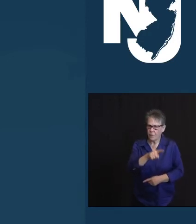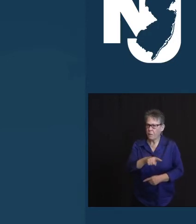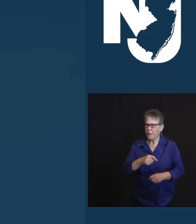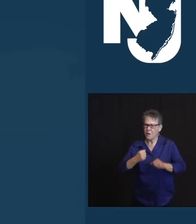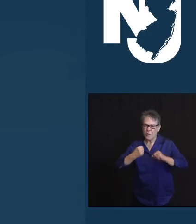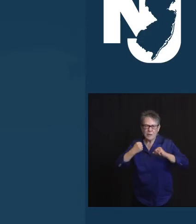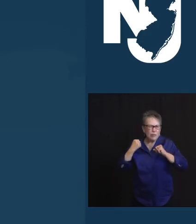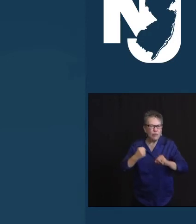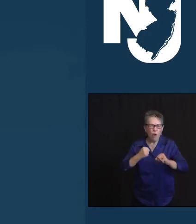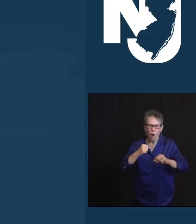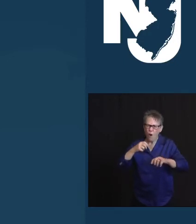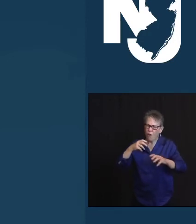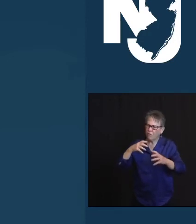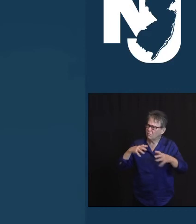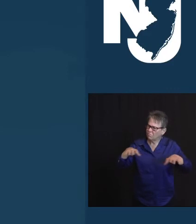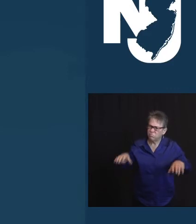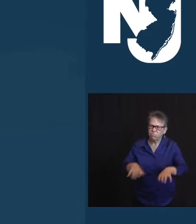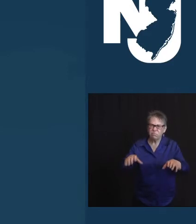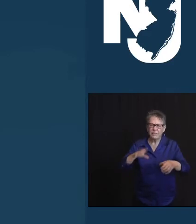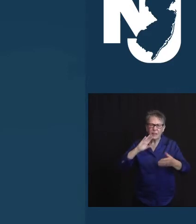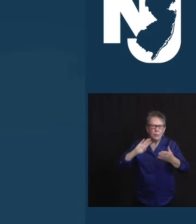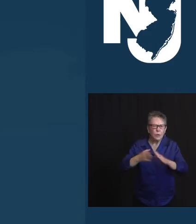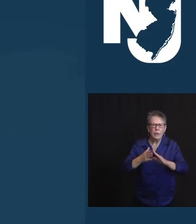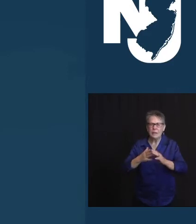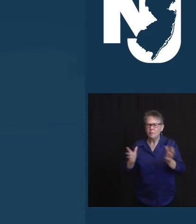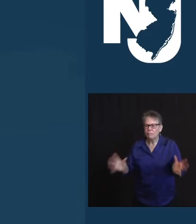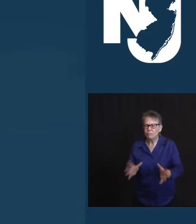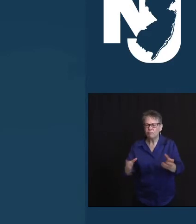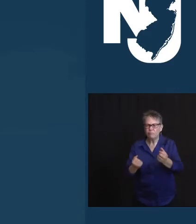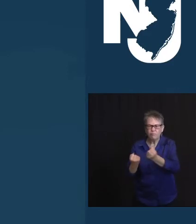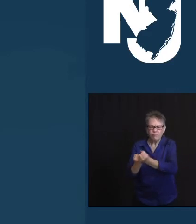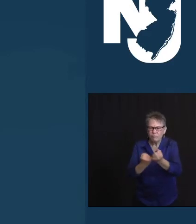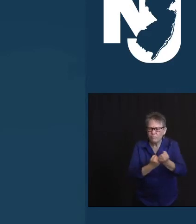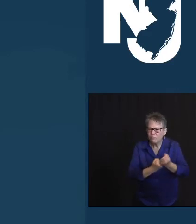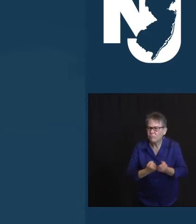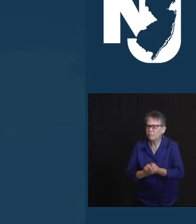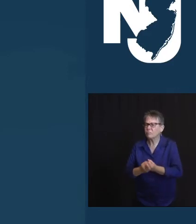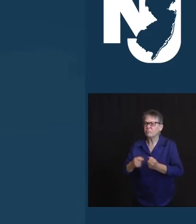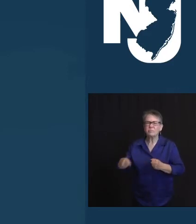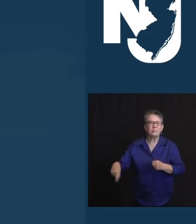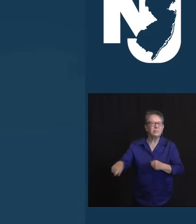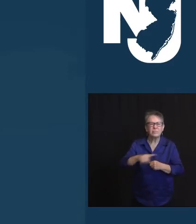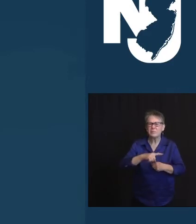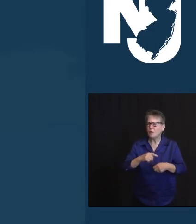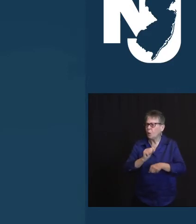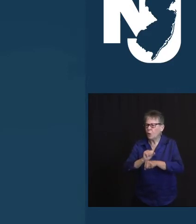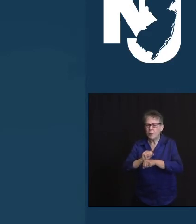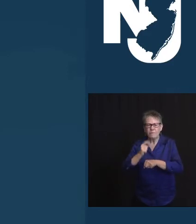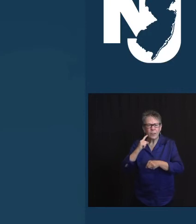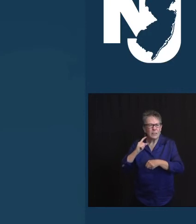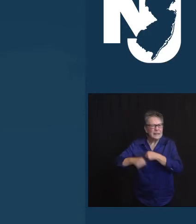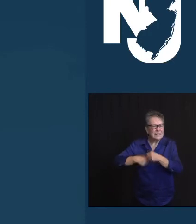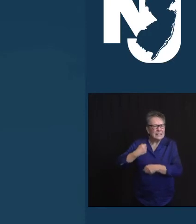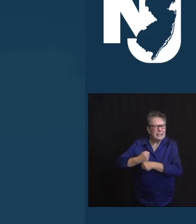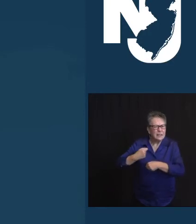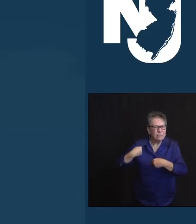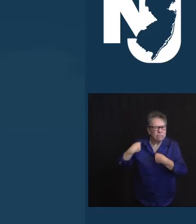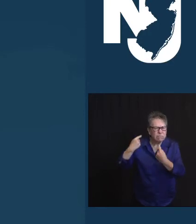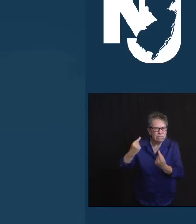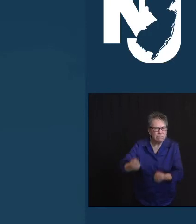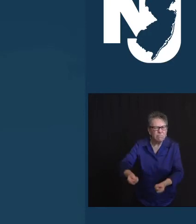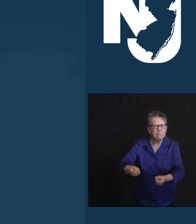golden years to the community he loved. I went through, they had a drive, I've never done this before, a drive-through